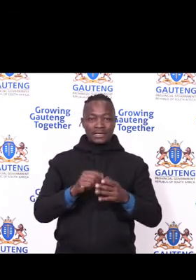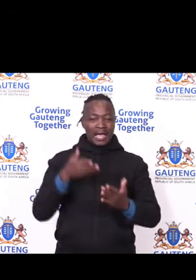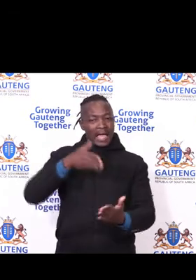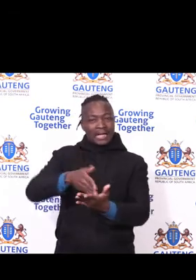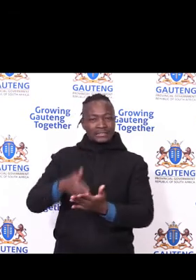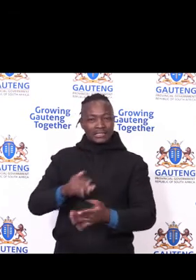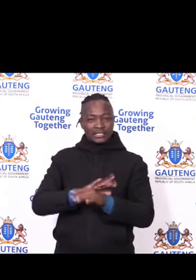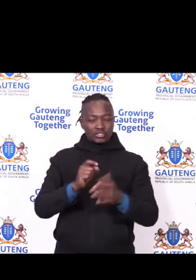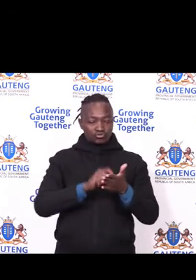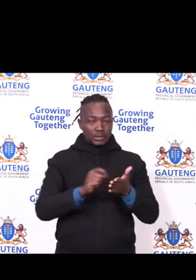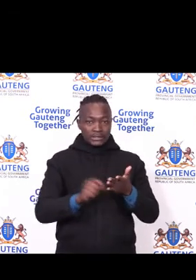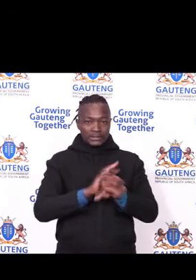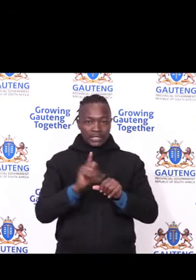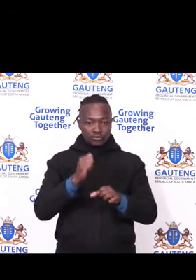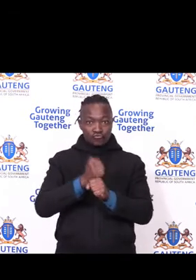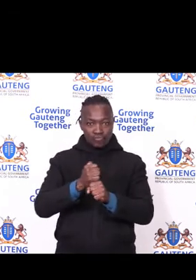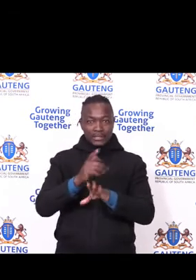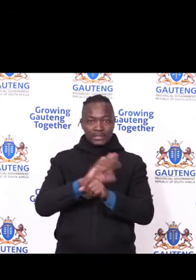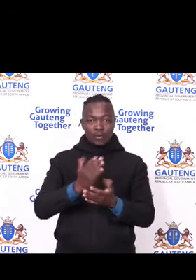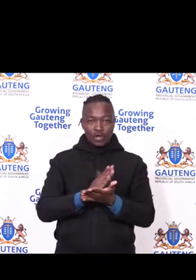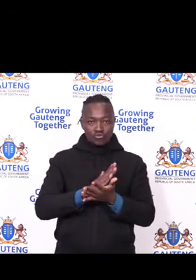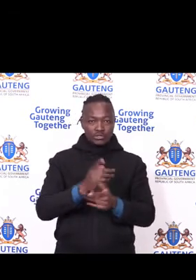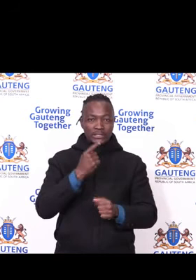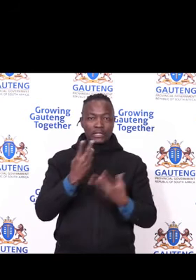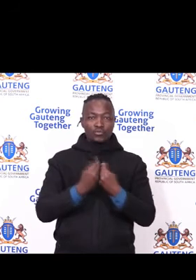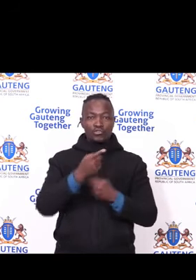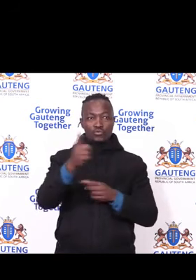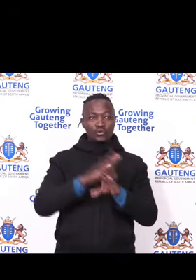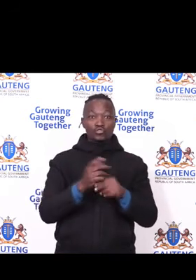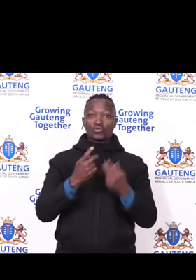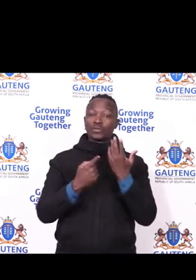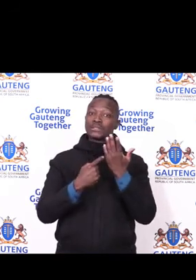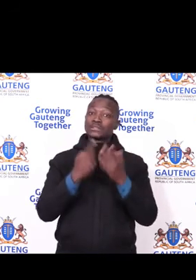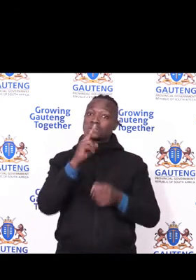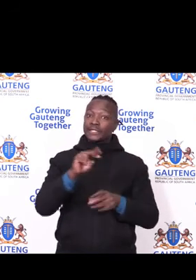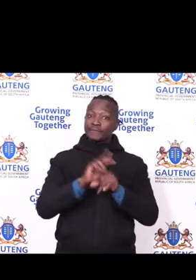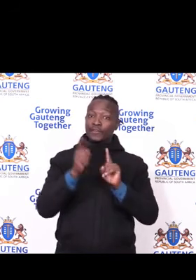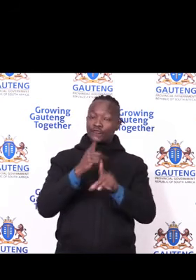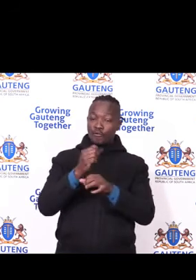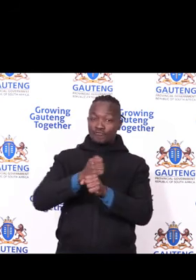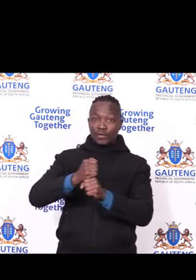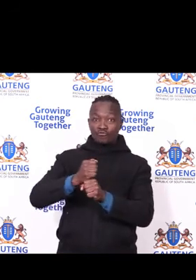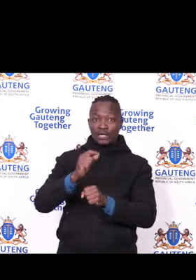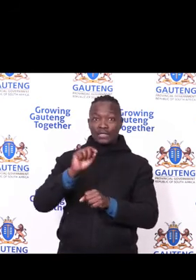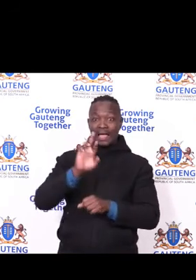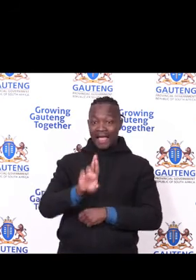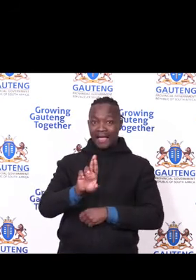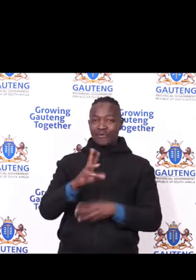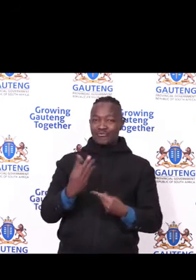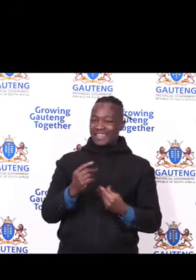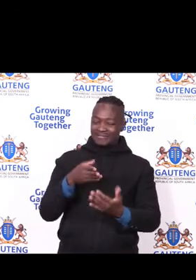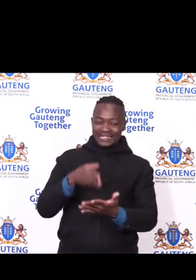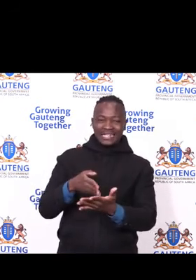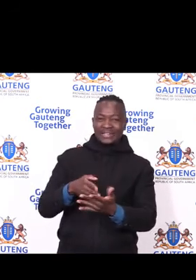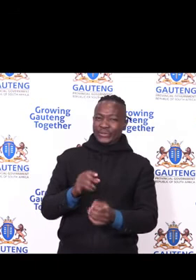these particular grades, and we want to share those statistics with you. You will see for grade R, that's where we've got the lowest form of